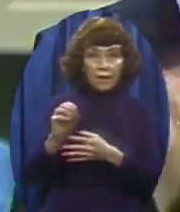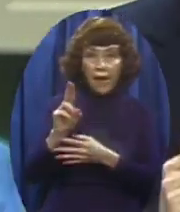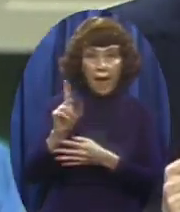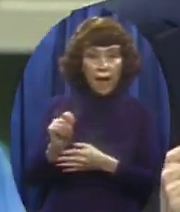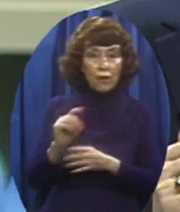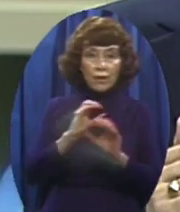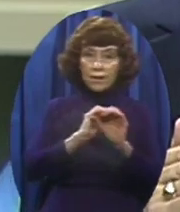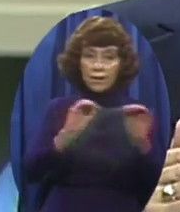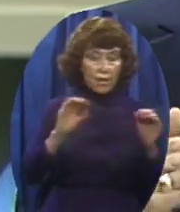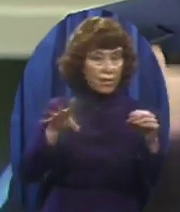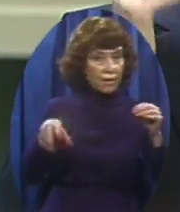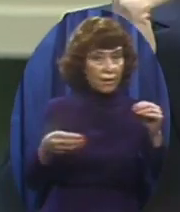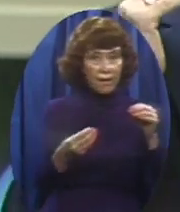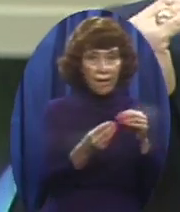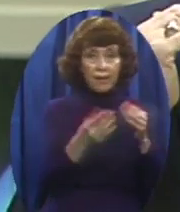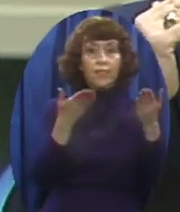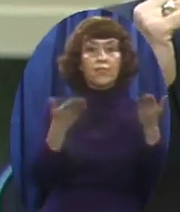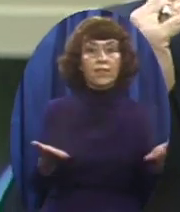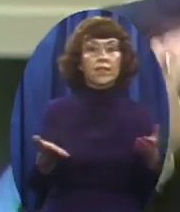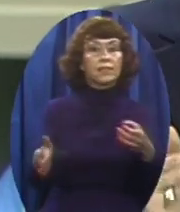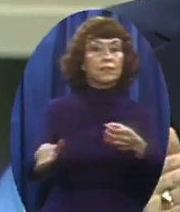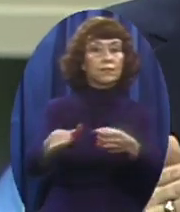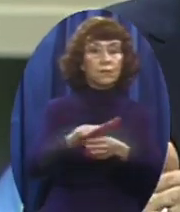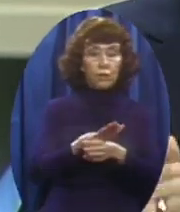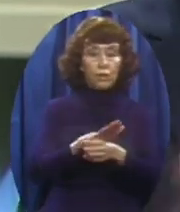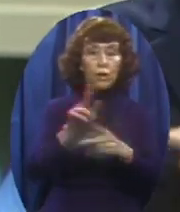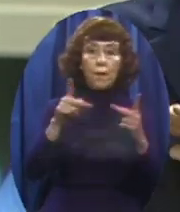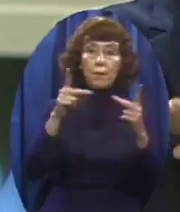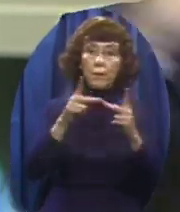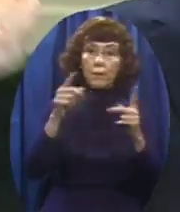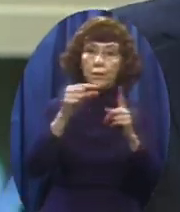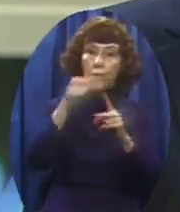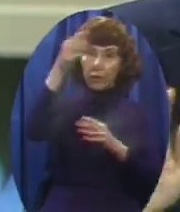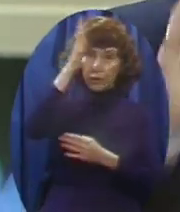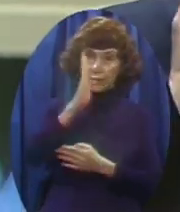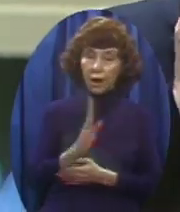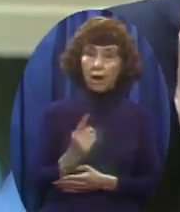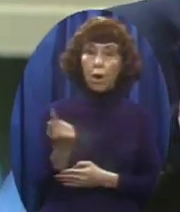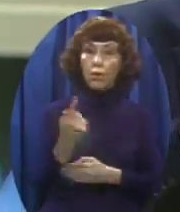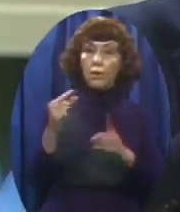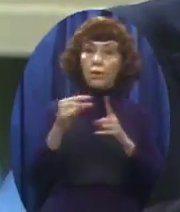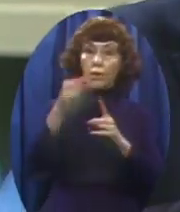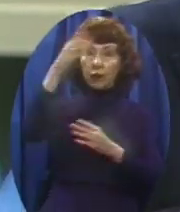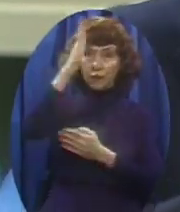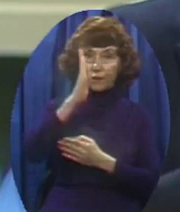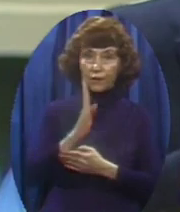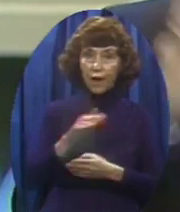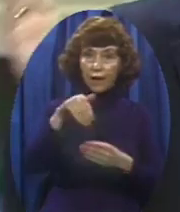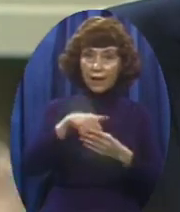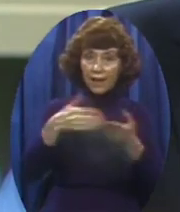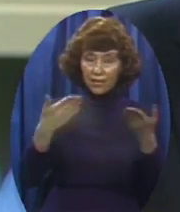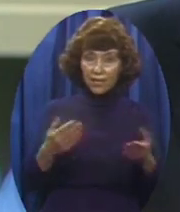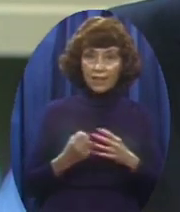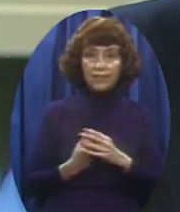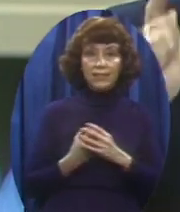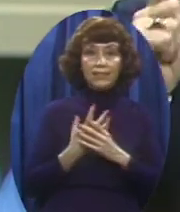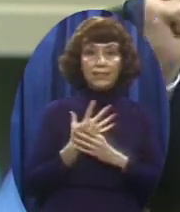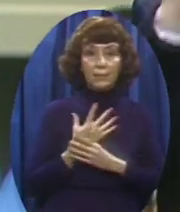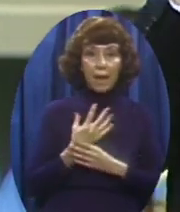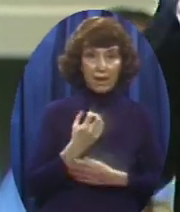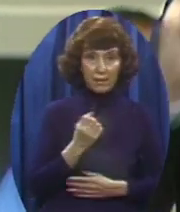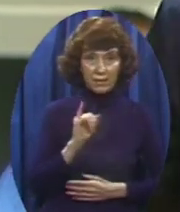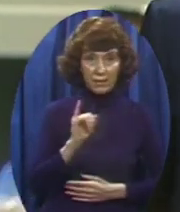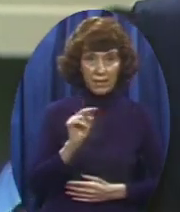the complete and absolutely inerrant Word of God, and the only Word of God in this inspired form that there is,